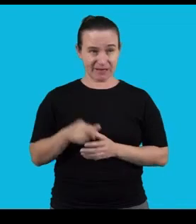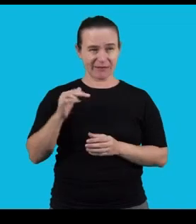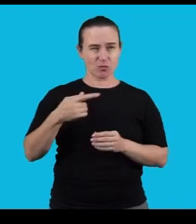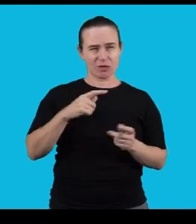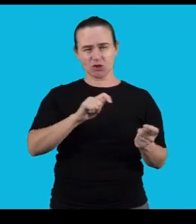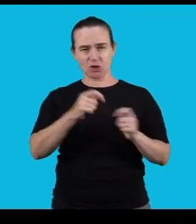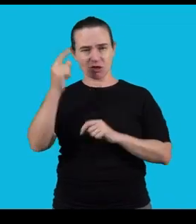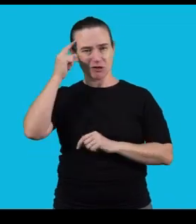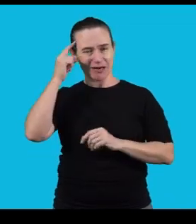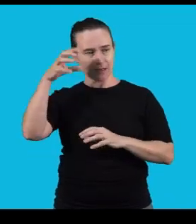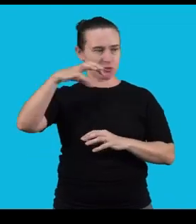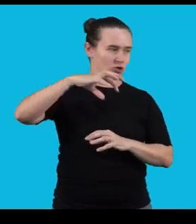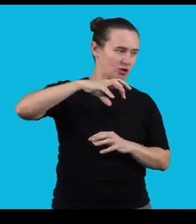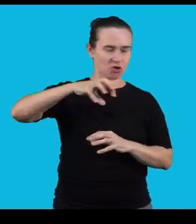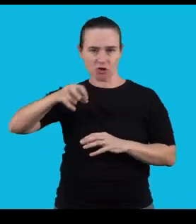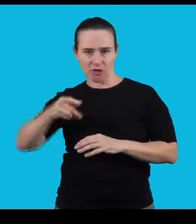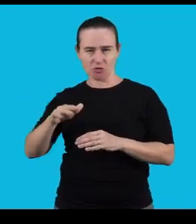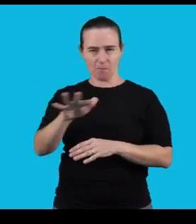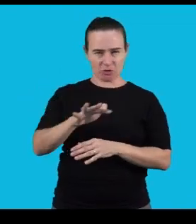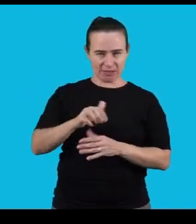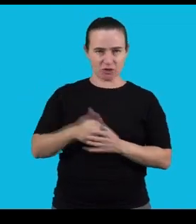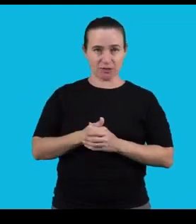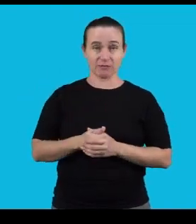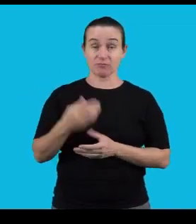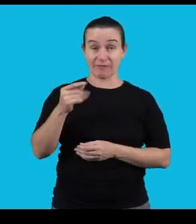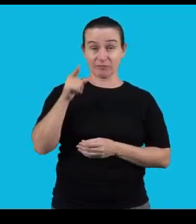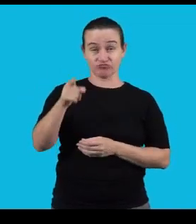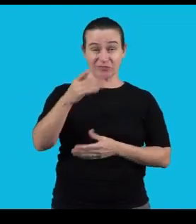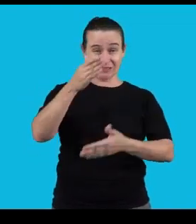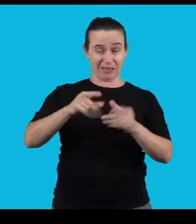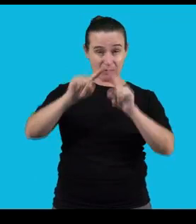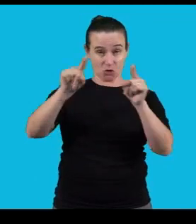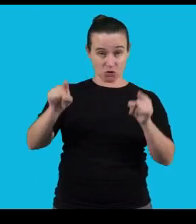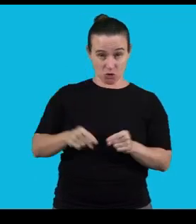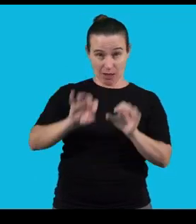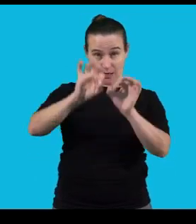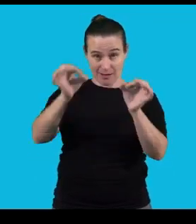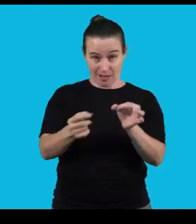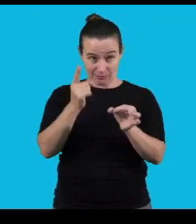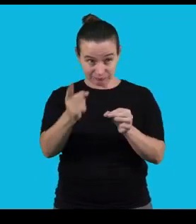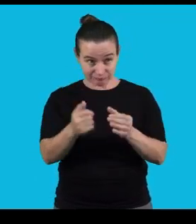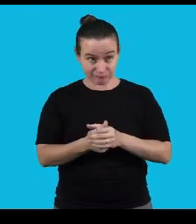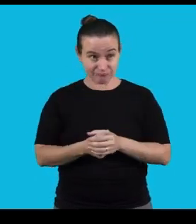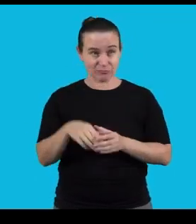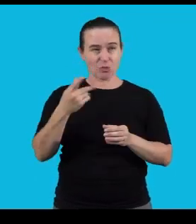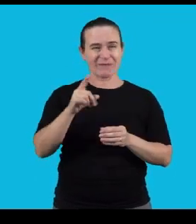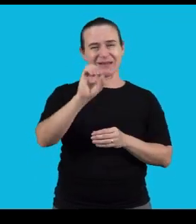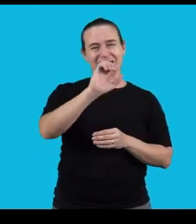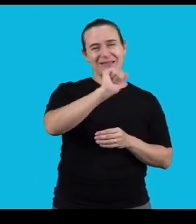the position of the head. So what we have here again is the semicircular canals. We've got circulars